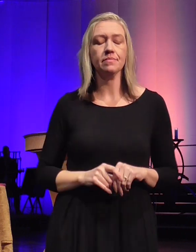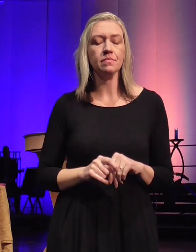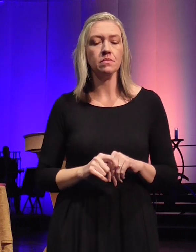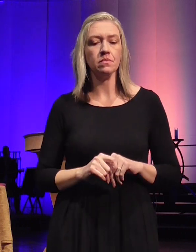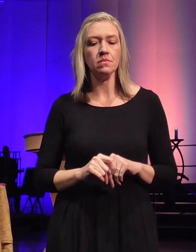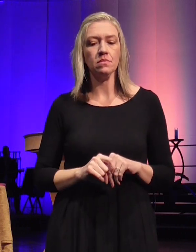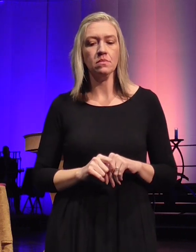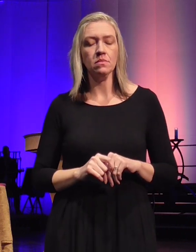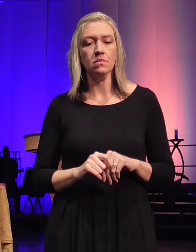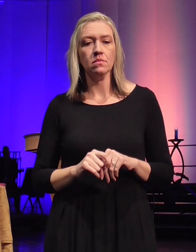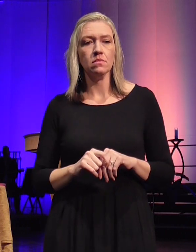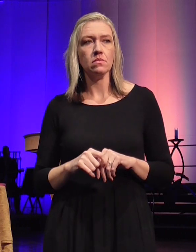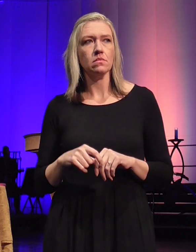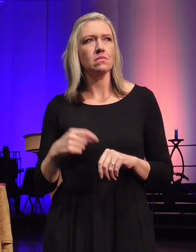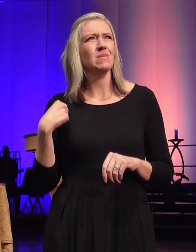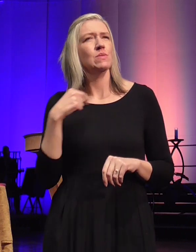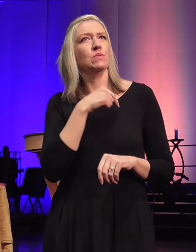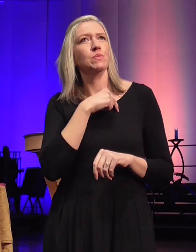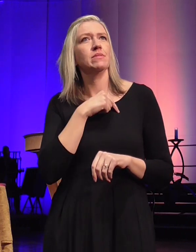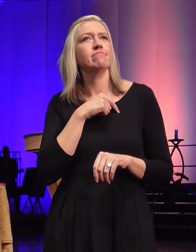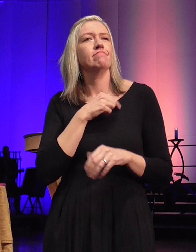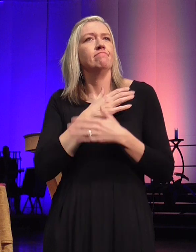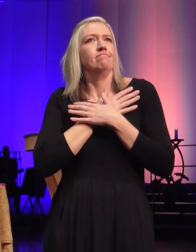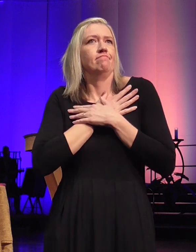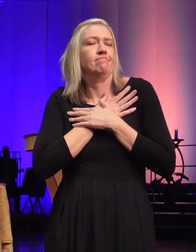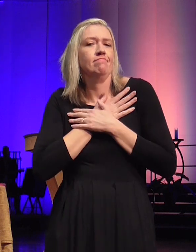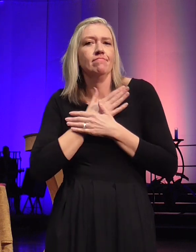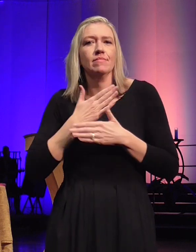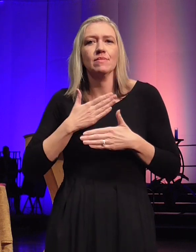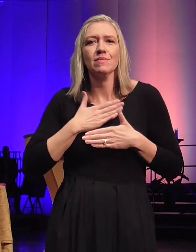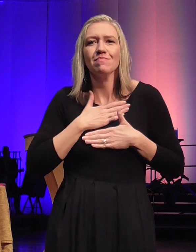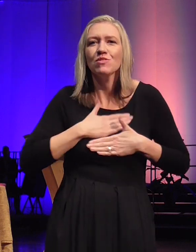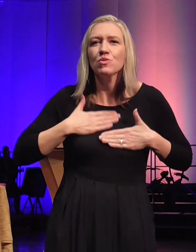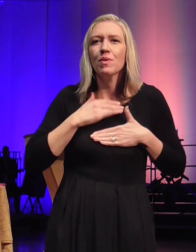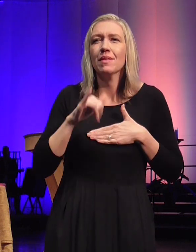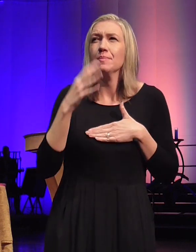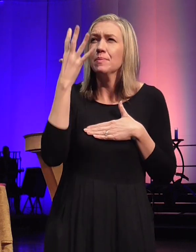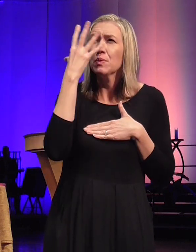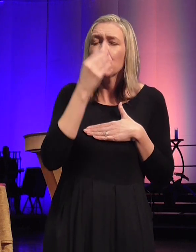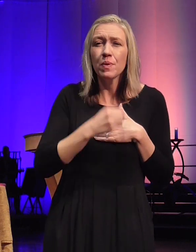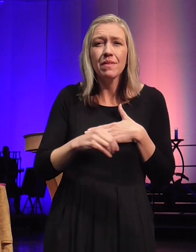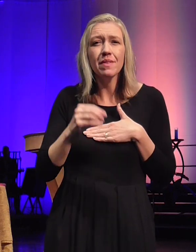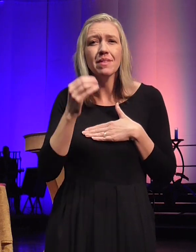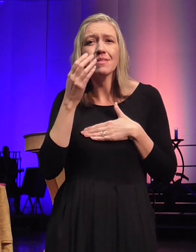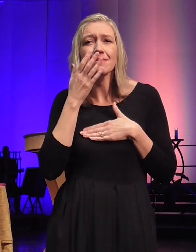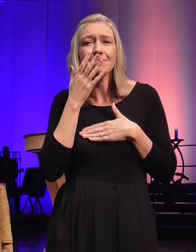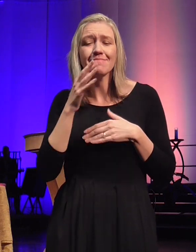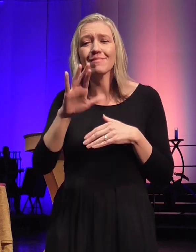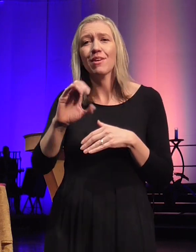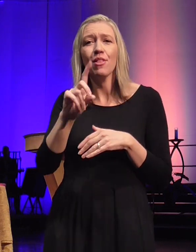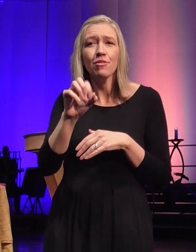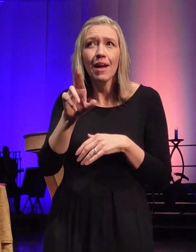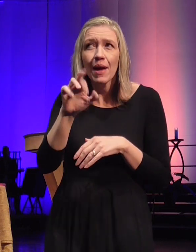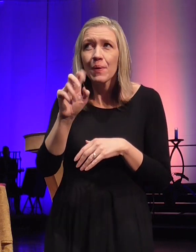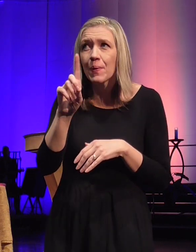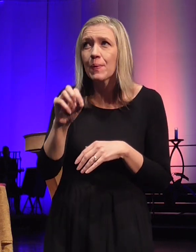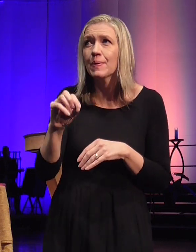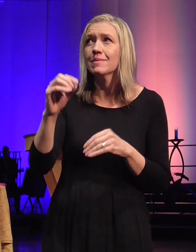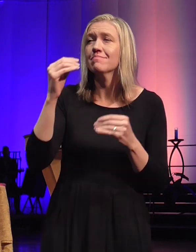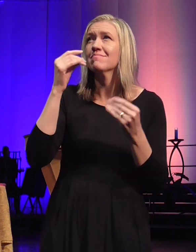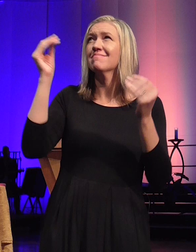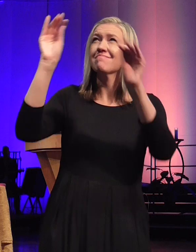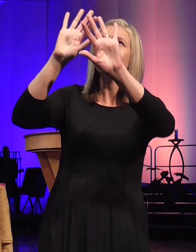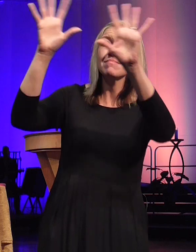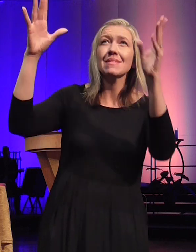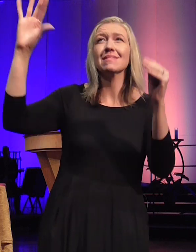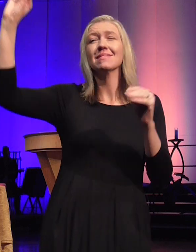And just as we enjoy that beautiful Colorado sunlight this morning, we remind ourselves to